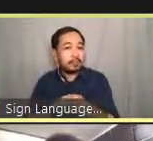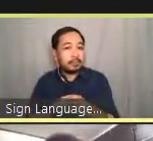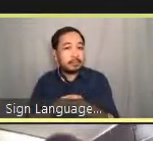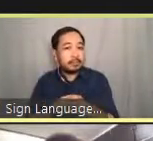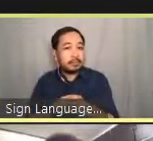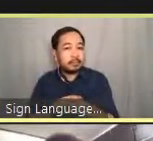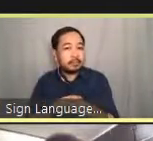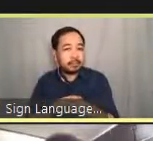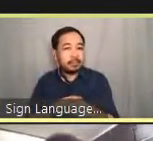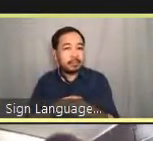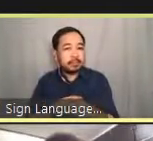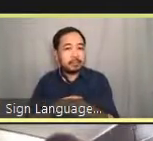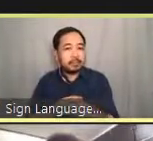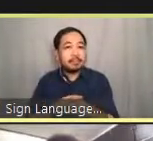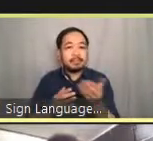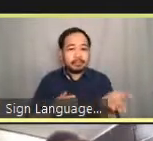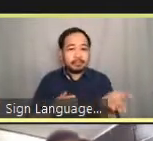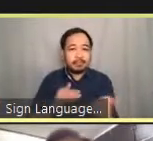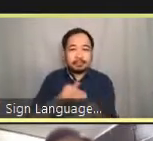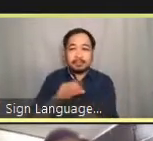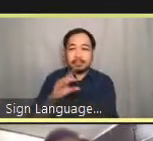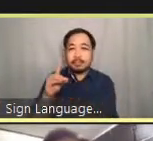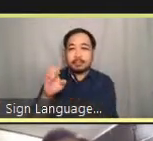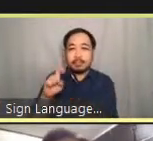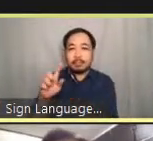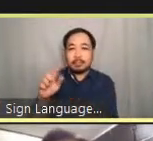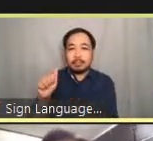I'll take that question.